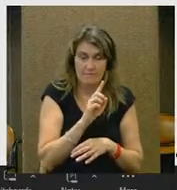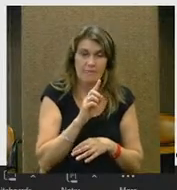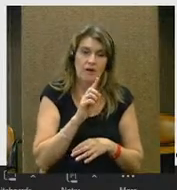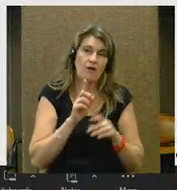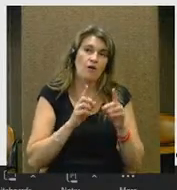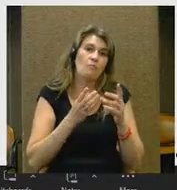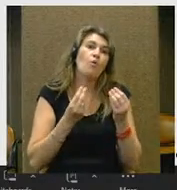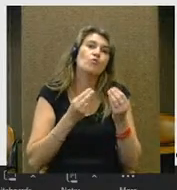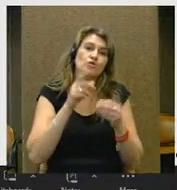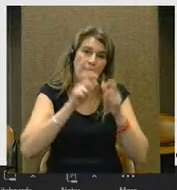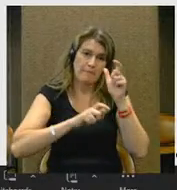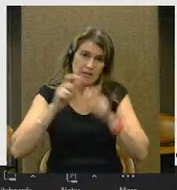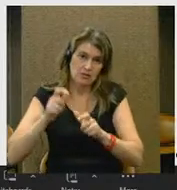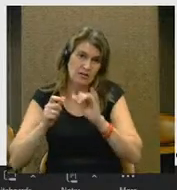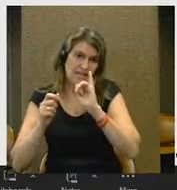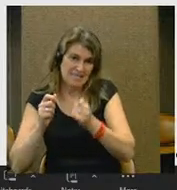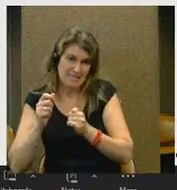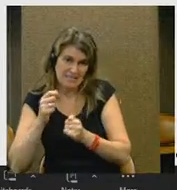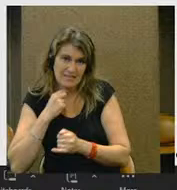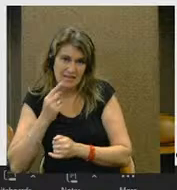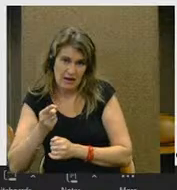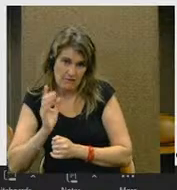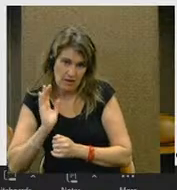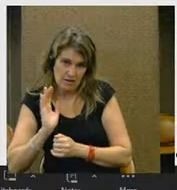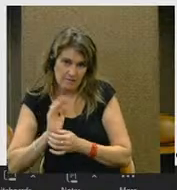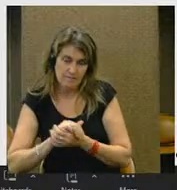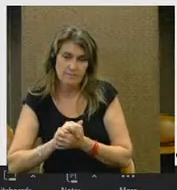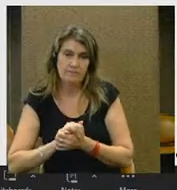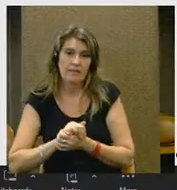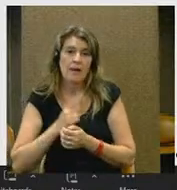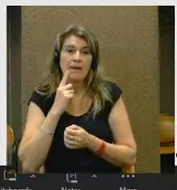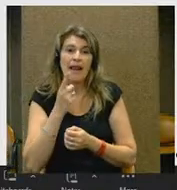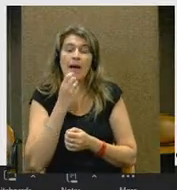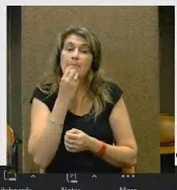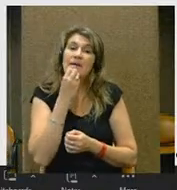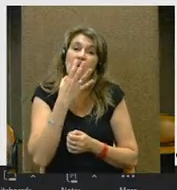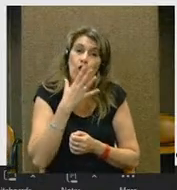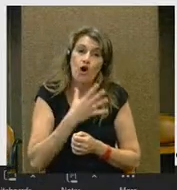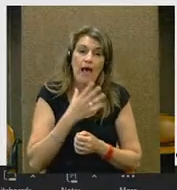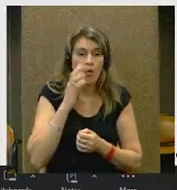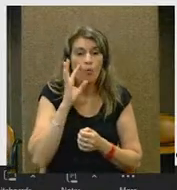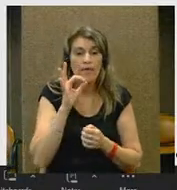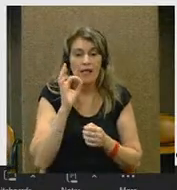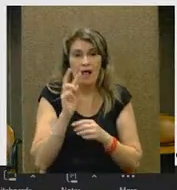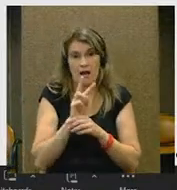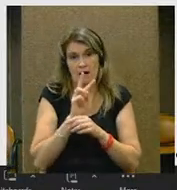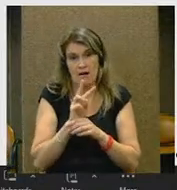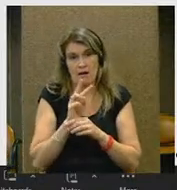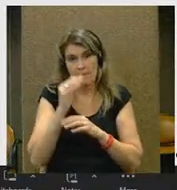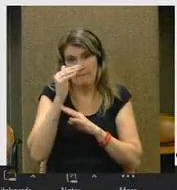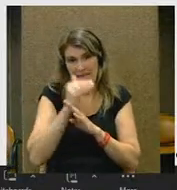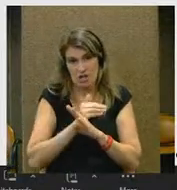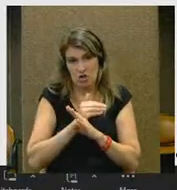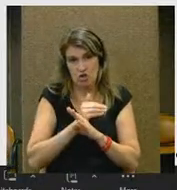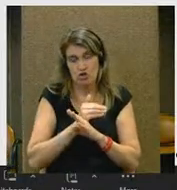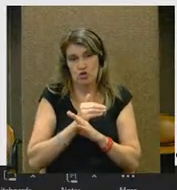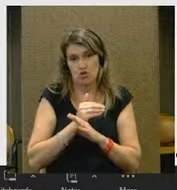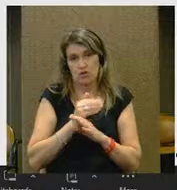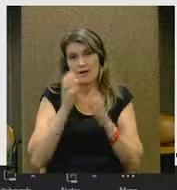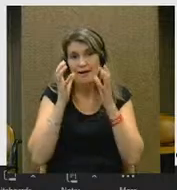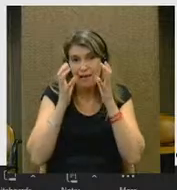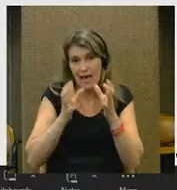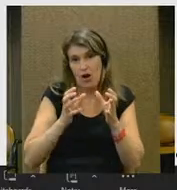reduce the risk of overdose deaths. And so the challenge, and this is what we run into in the United States, is just making sure that they're readily